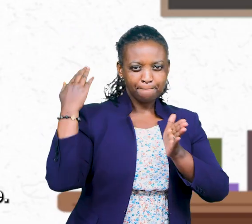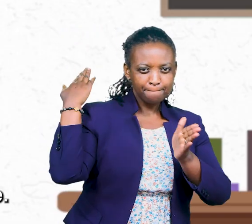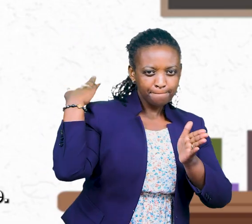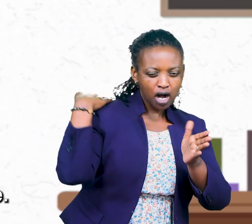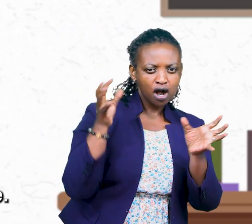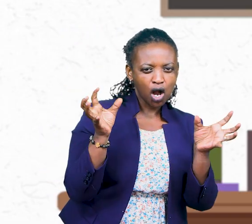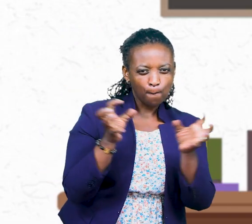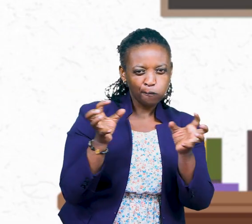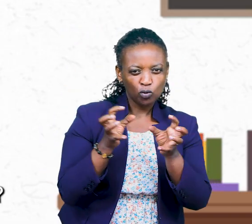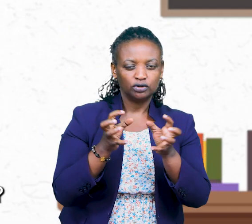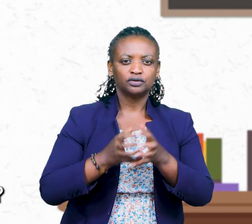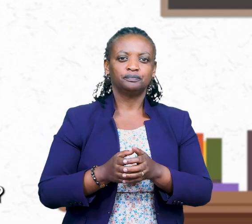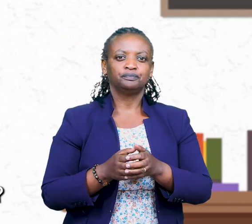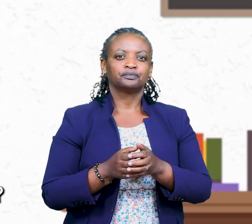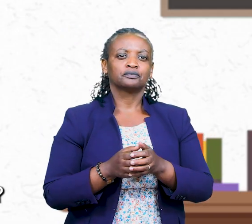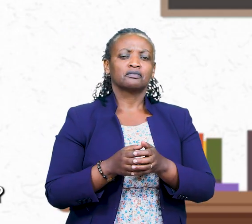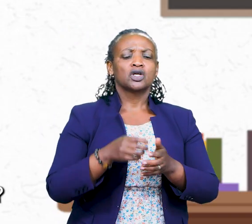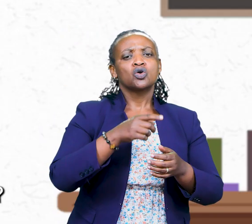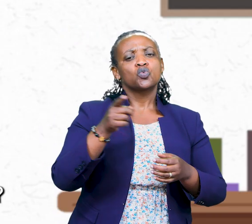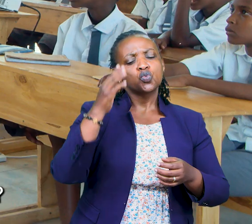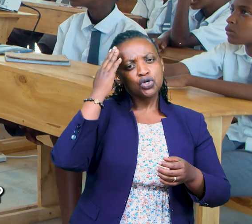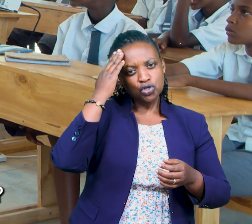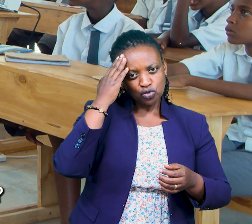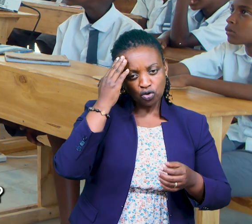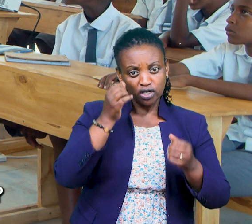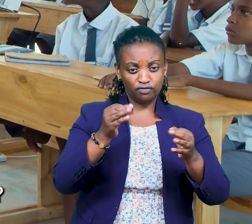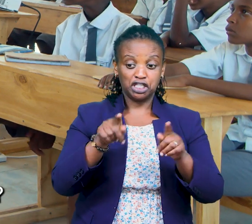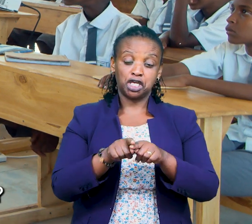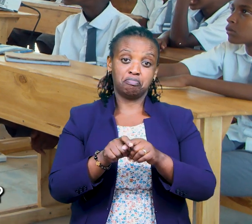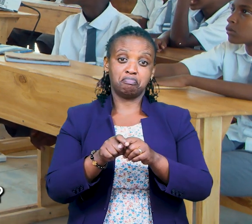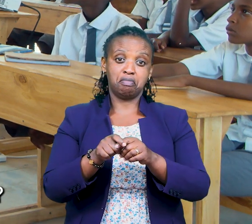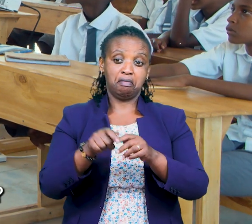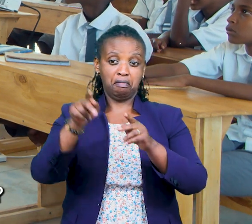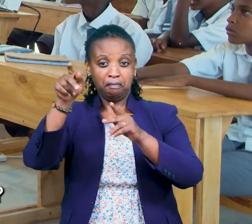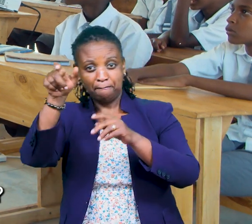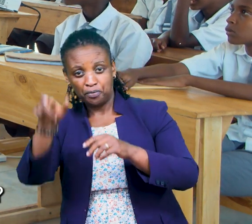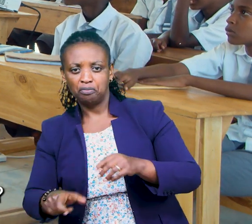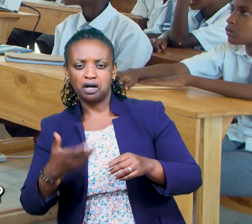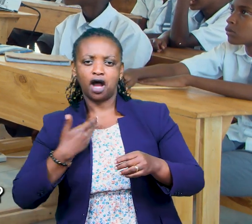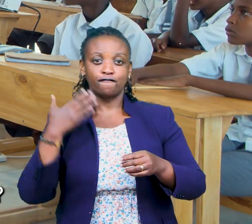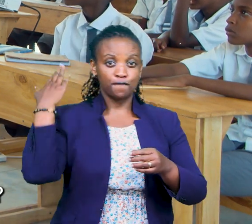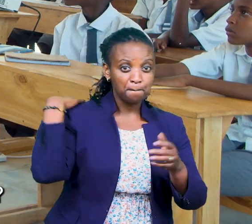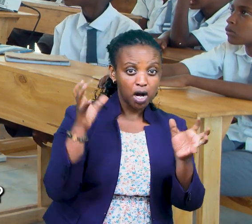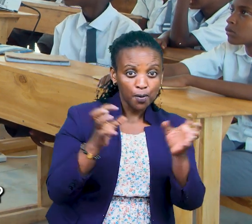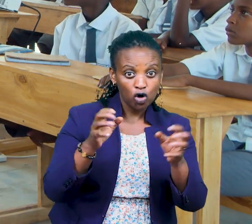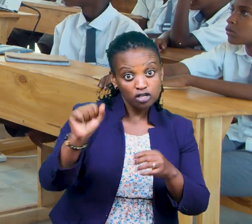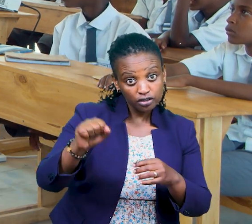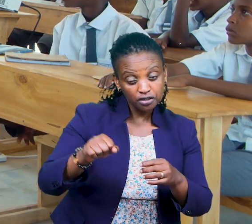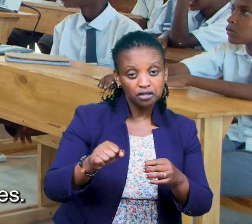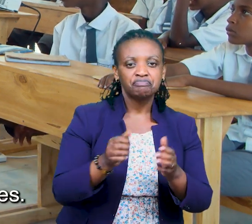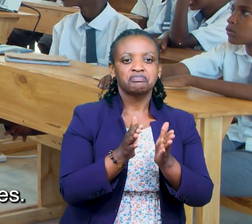the backbone. We very well know that even humans have a backbone.